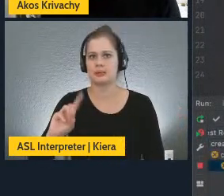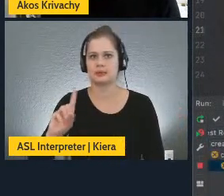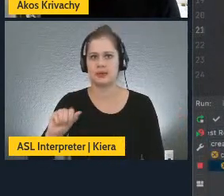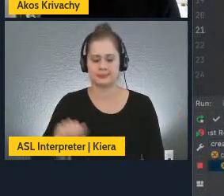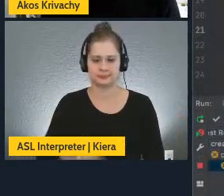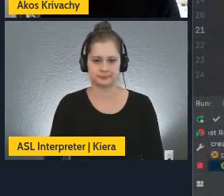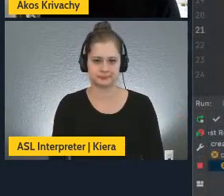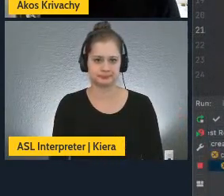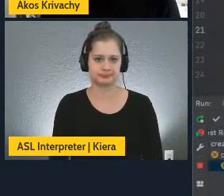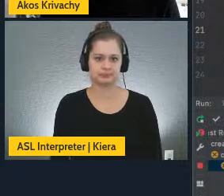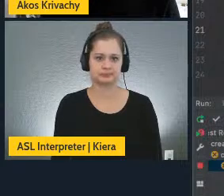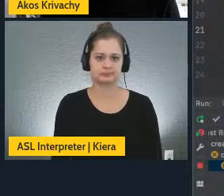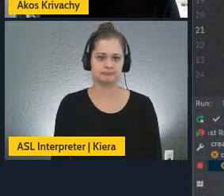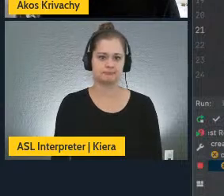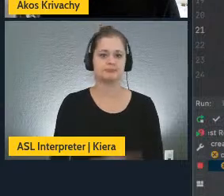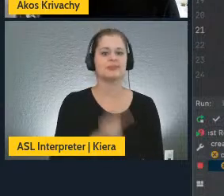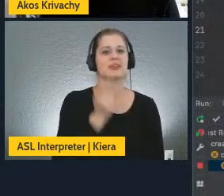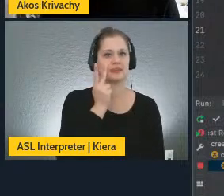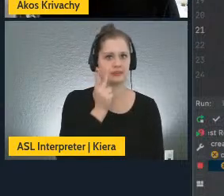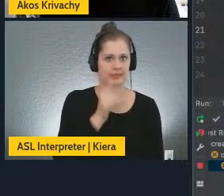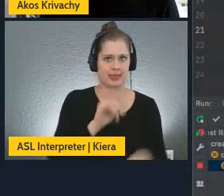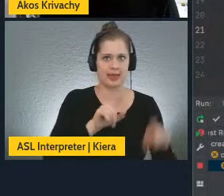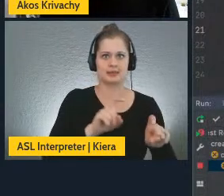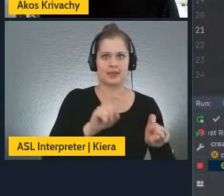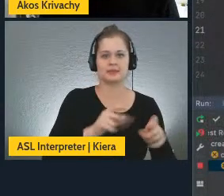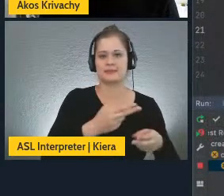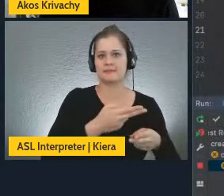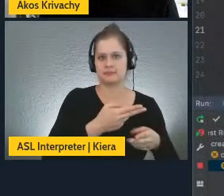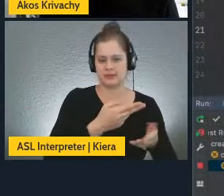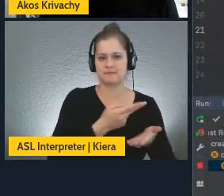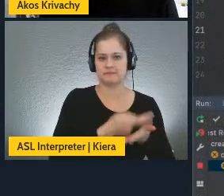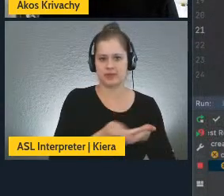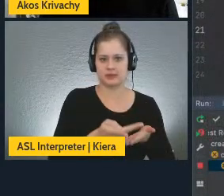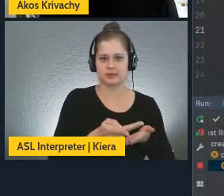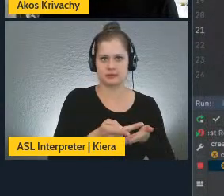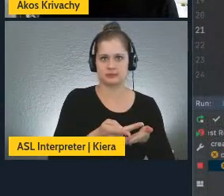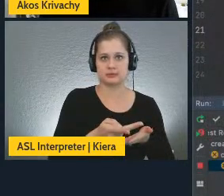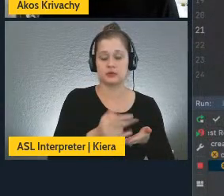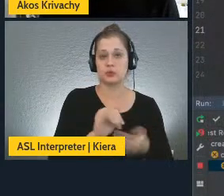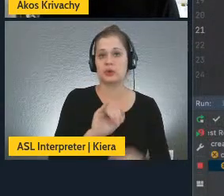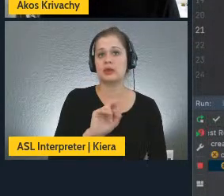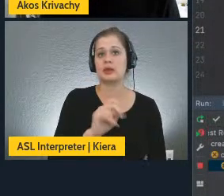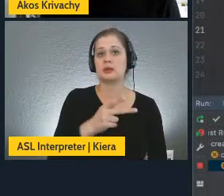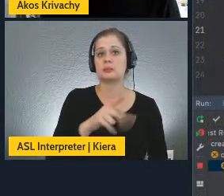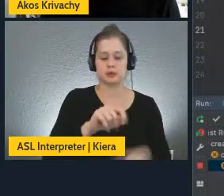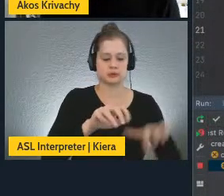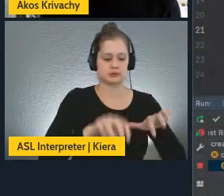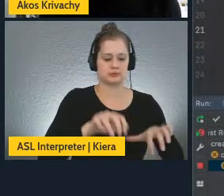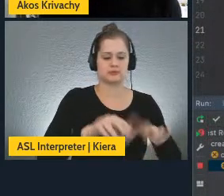And we can see the test fail. We got back an error that input validation, there was a validation error.